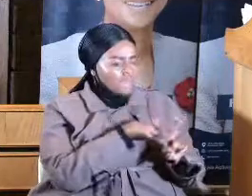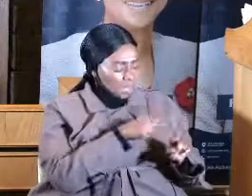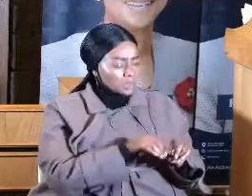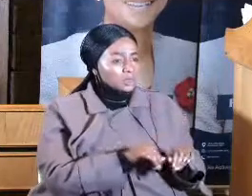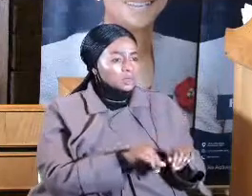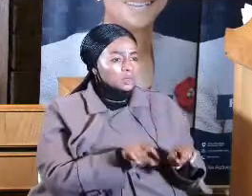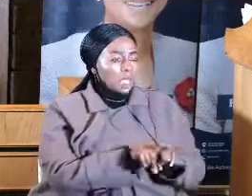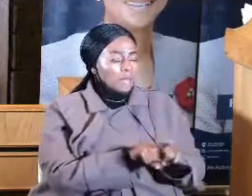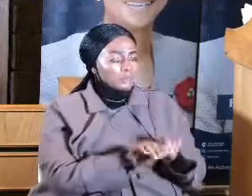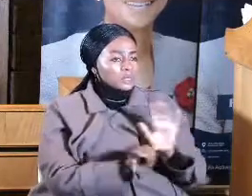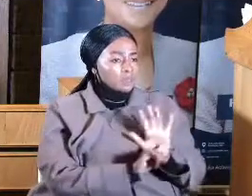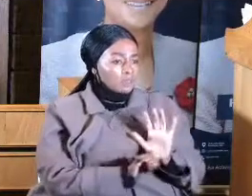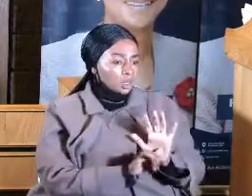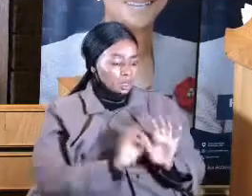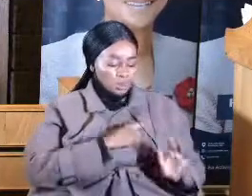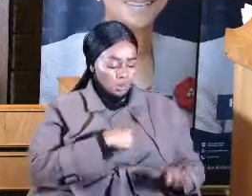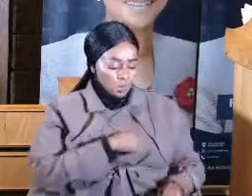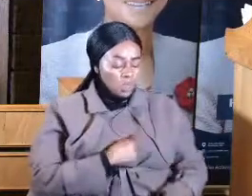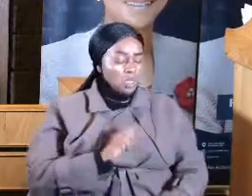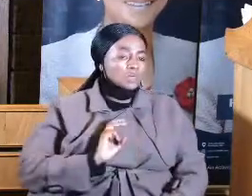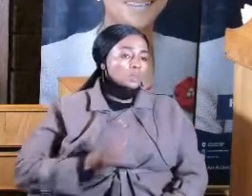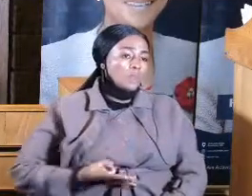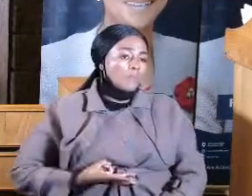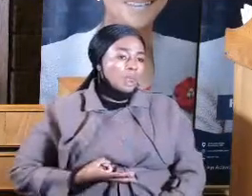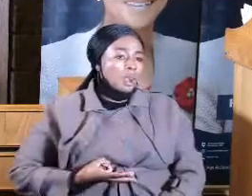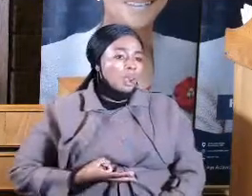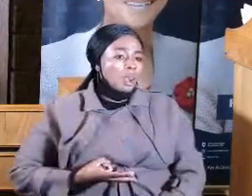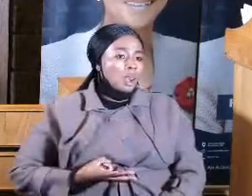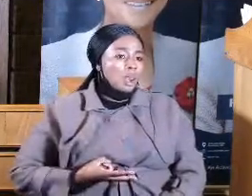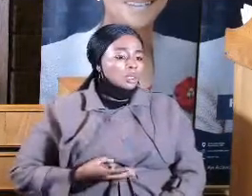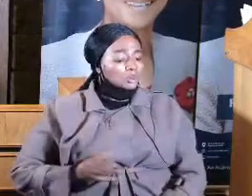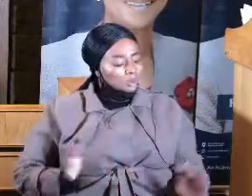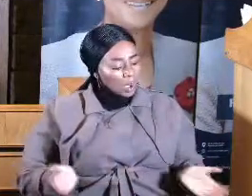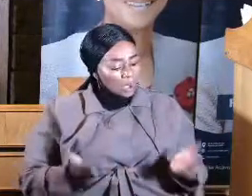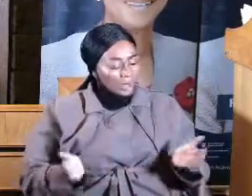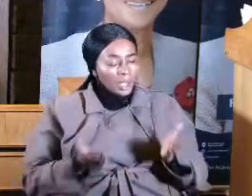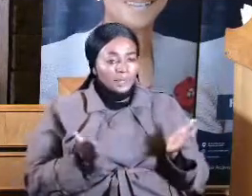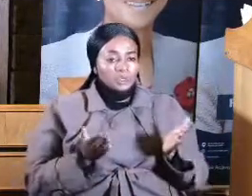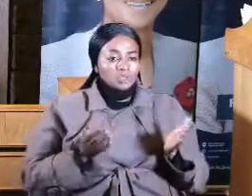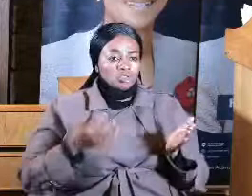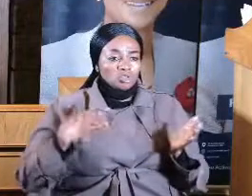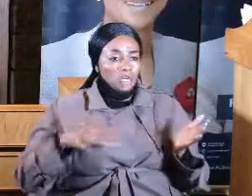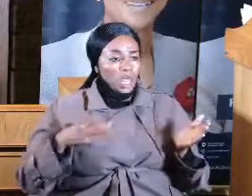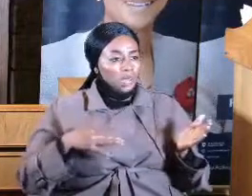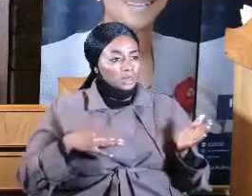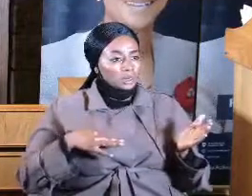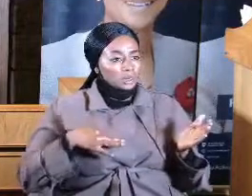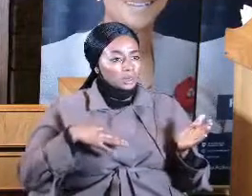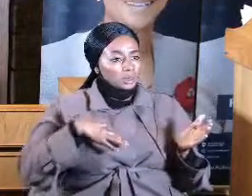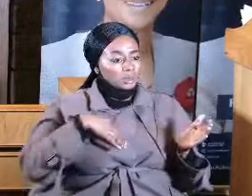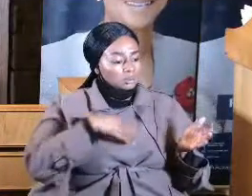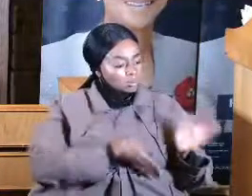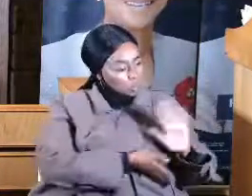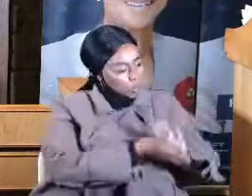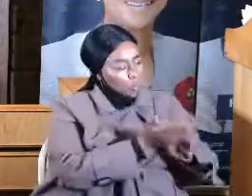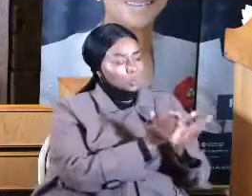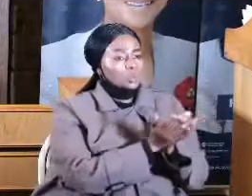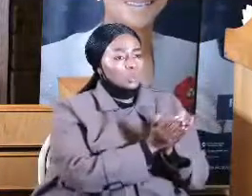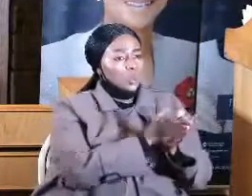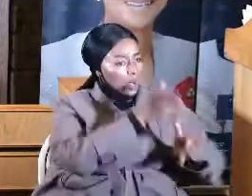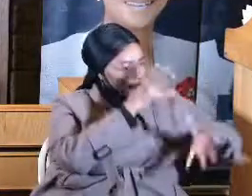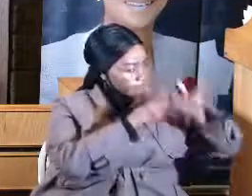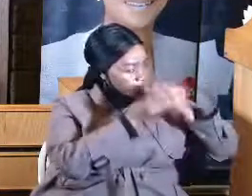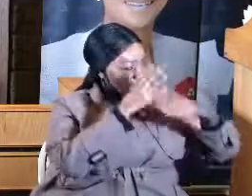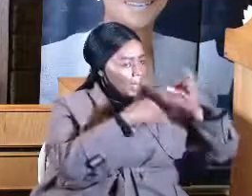important for us as women also to encourage our young girls to be educated, to be so that they can